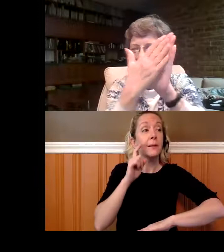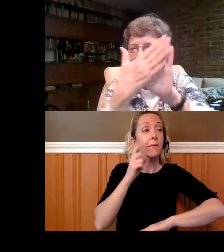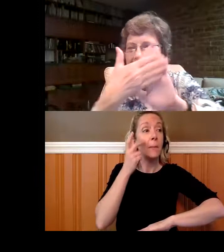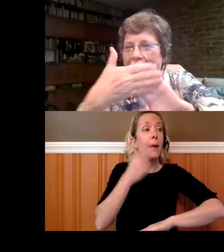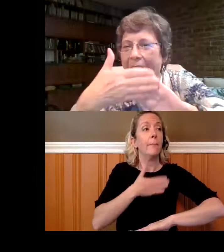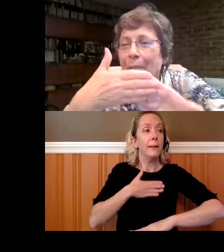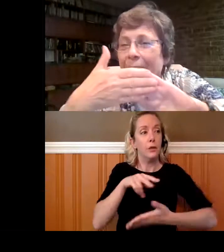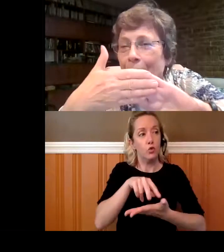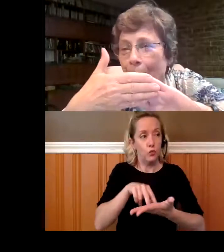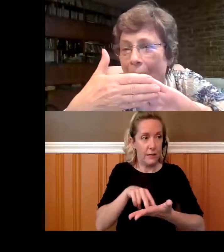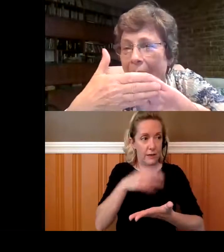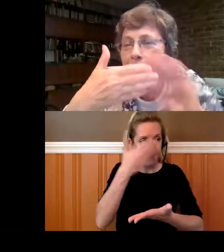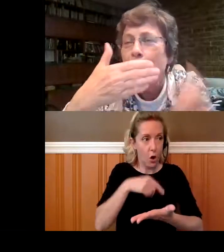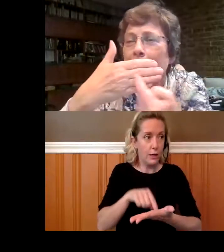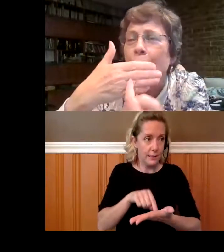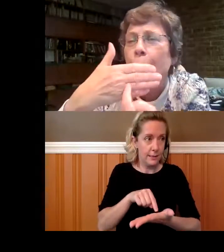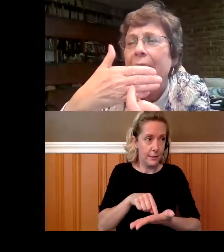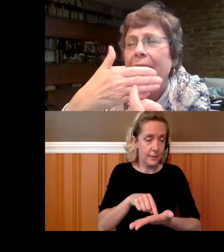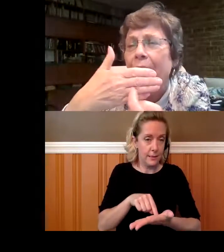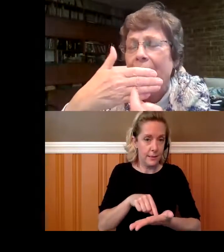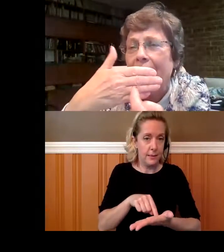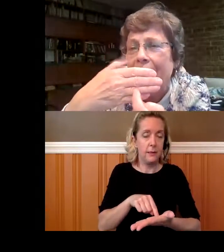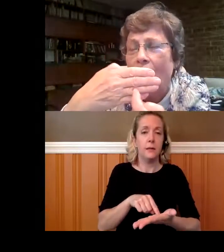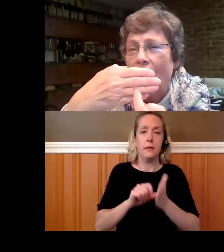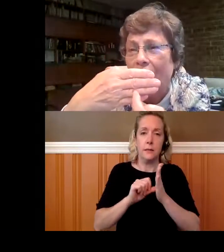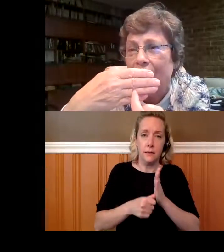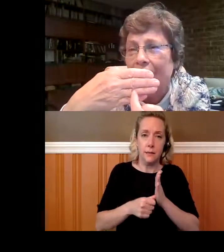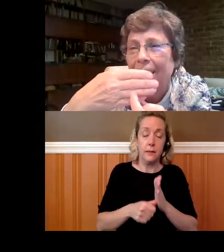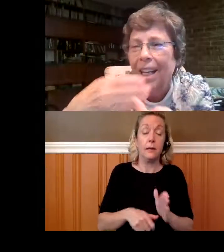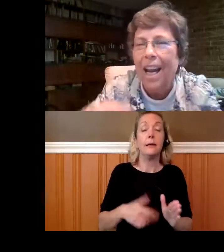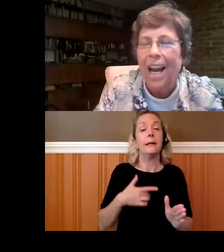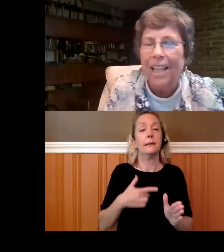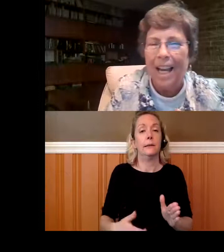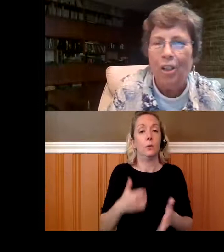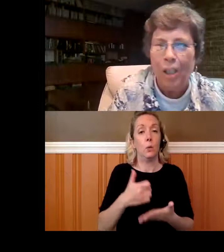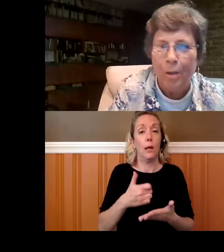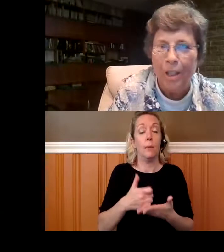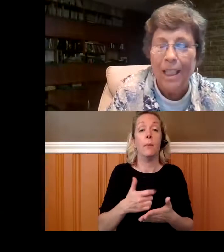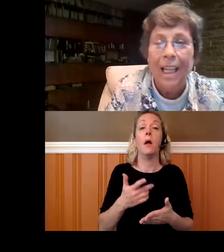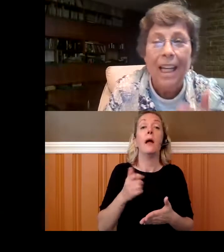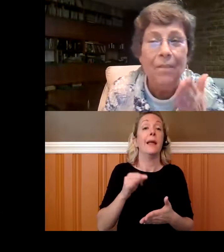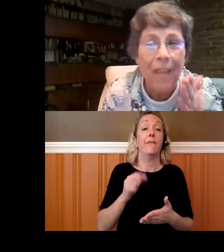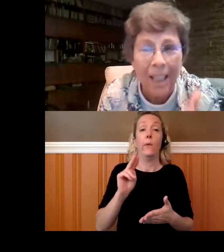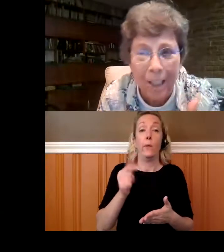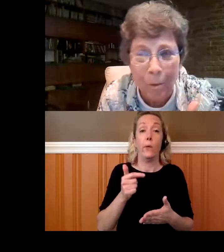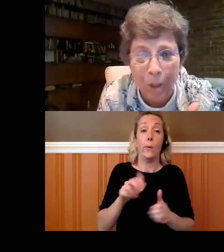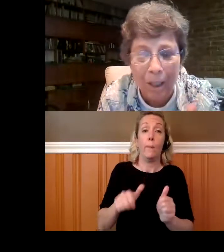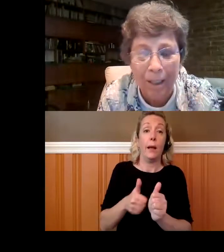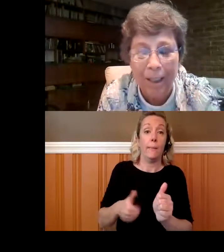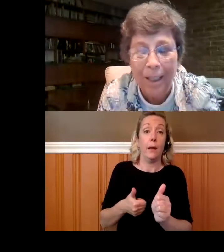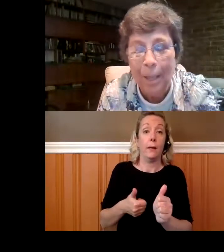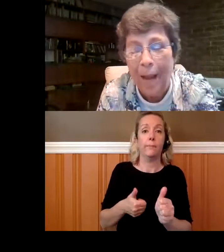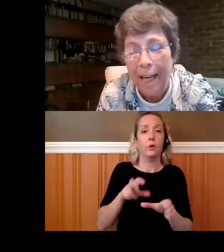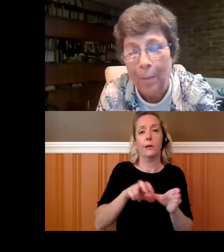side of this card. And that usually works. If that doesn't work, the backup plan usually is get off the bus